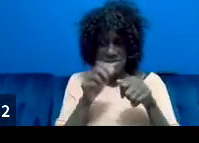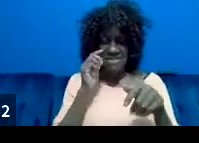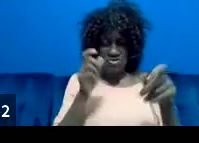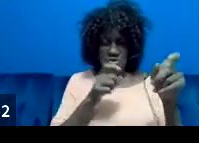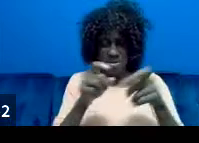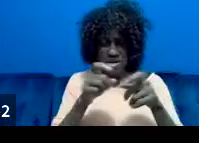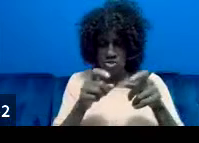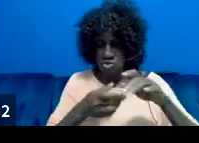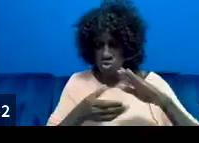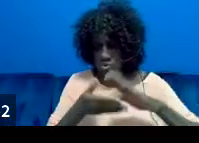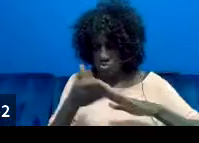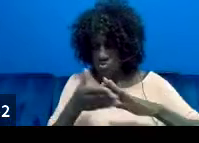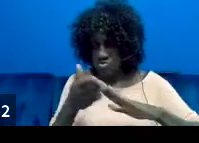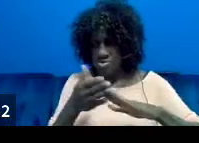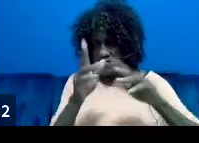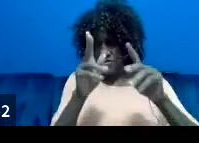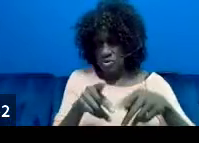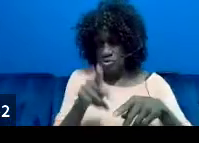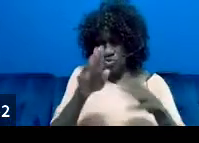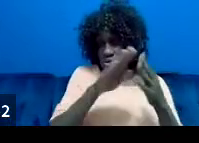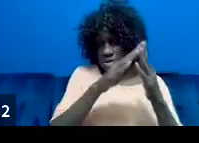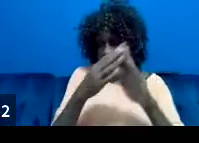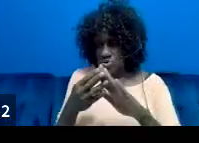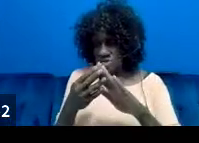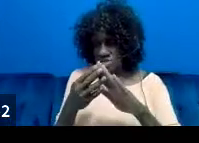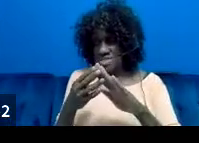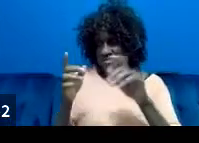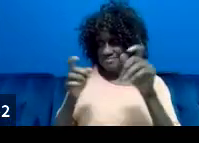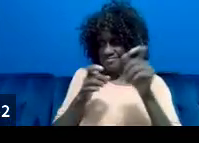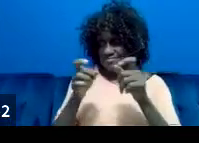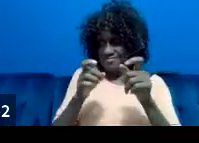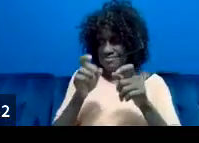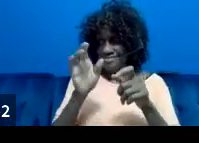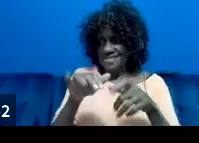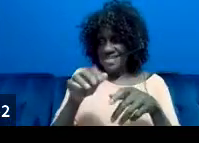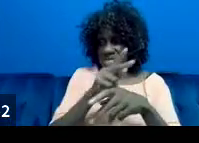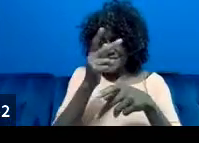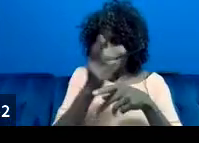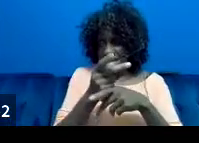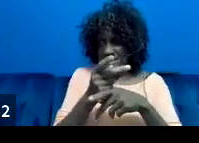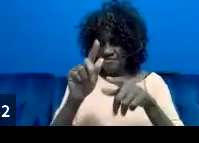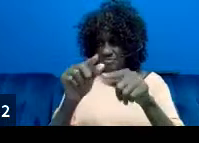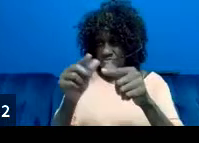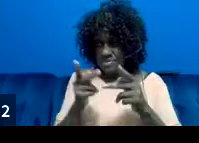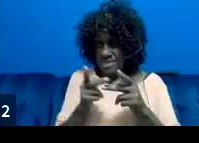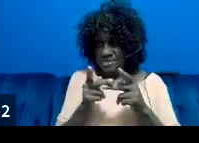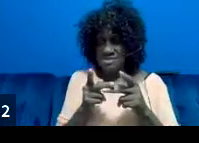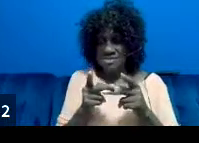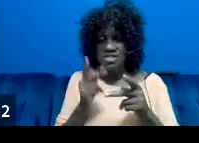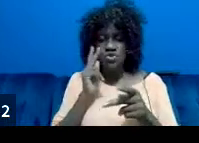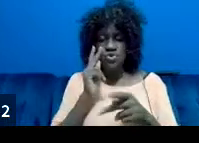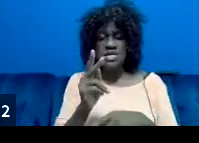or running or the person in your community that's over this type of facility, that you look at the